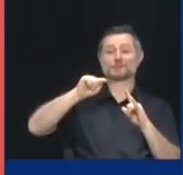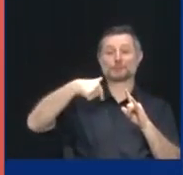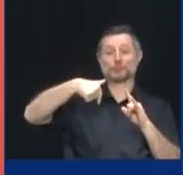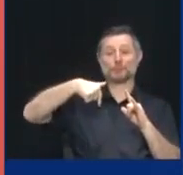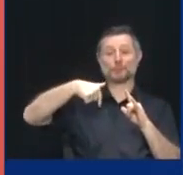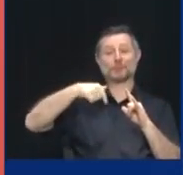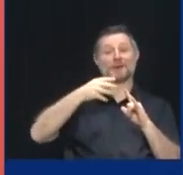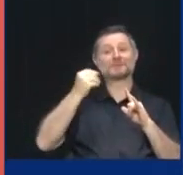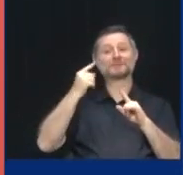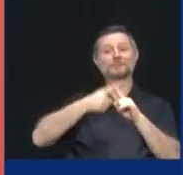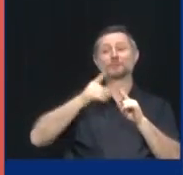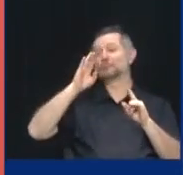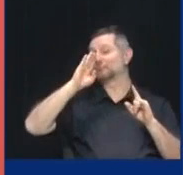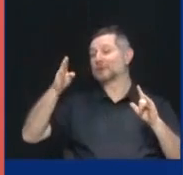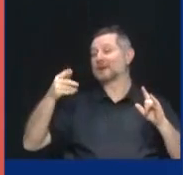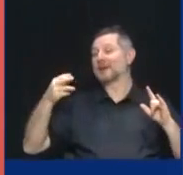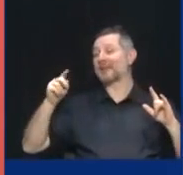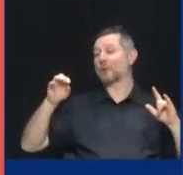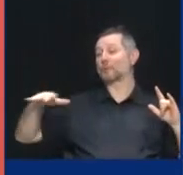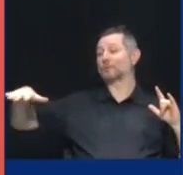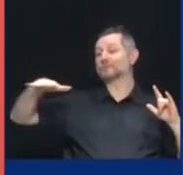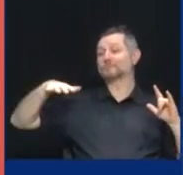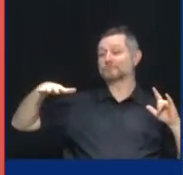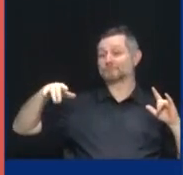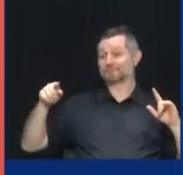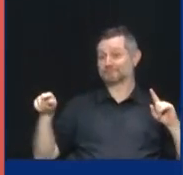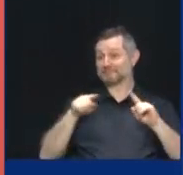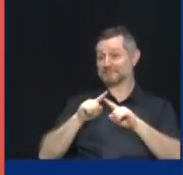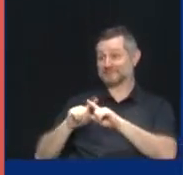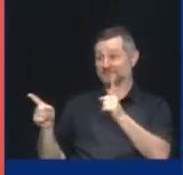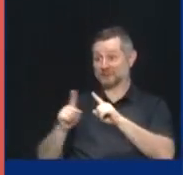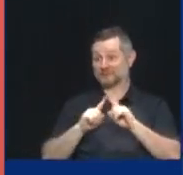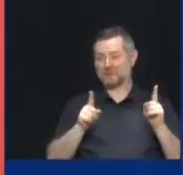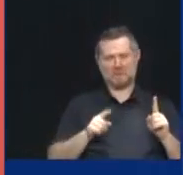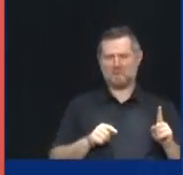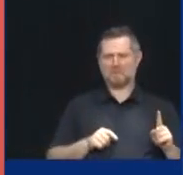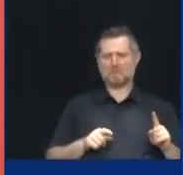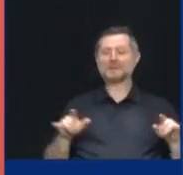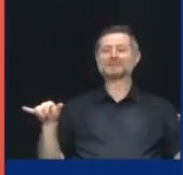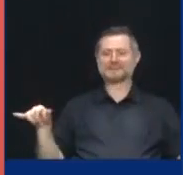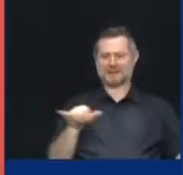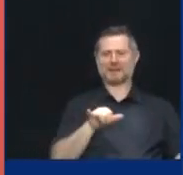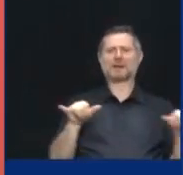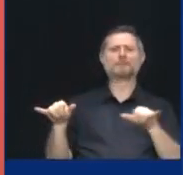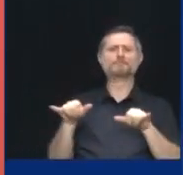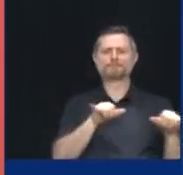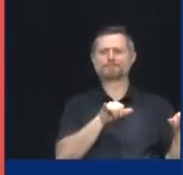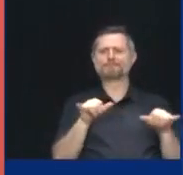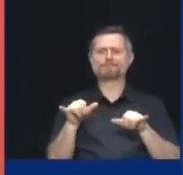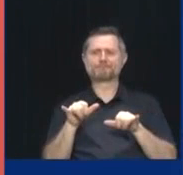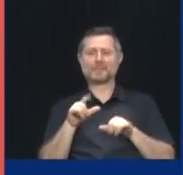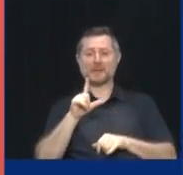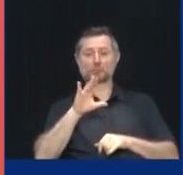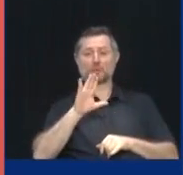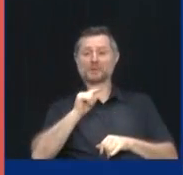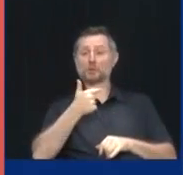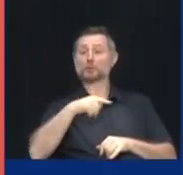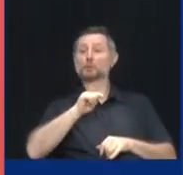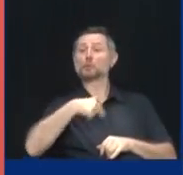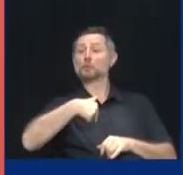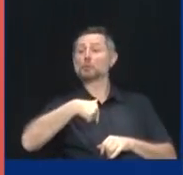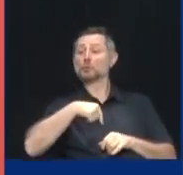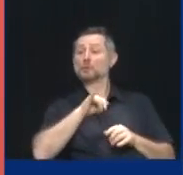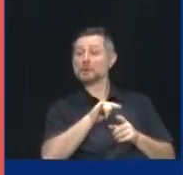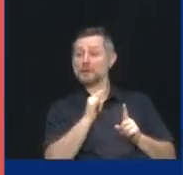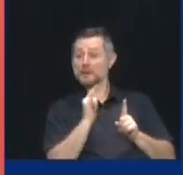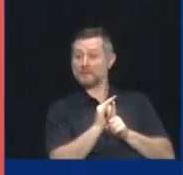different. That the love in the LGBT sense is any less profound or deep or